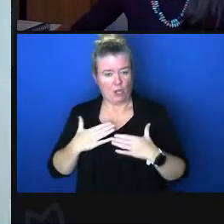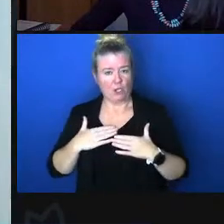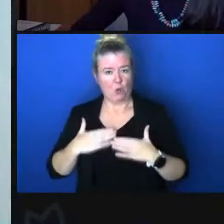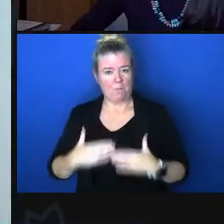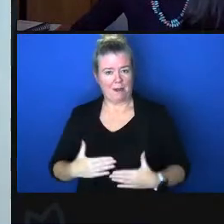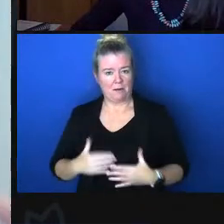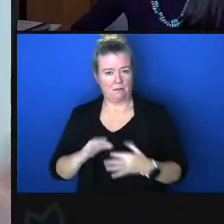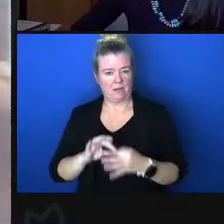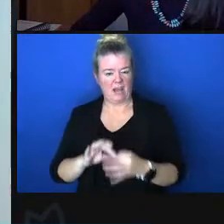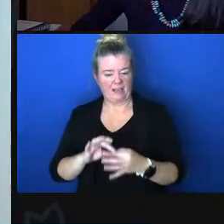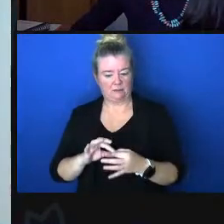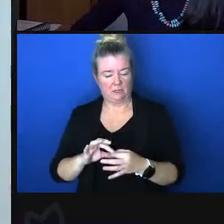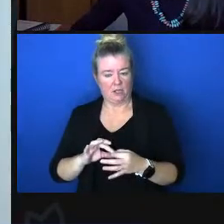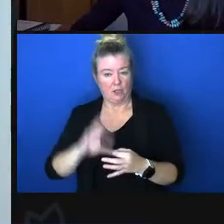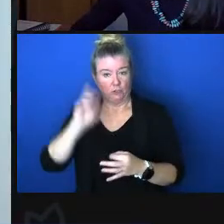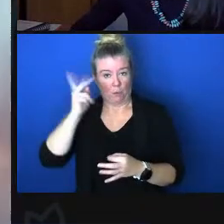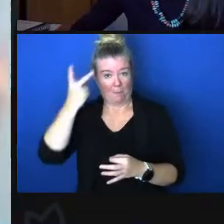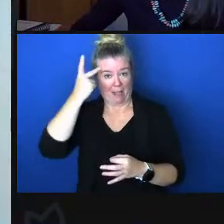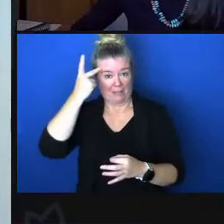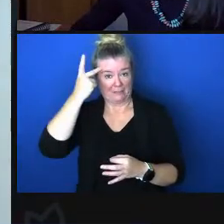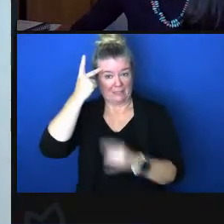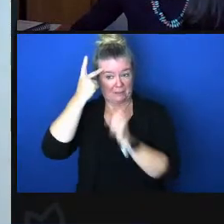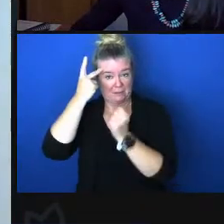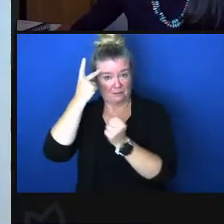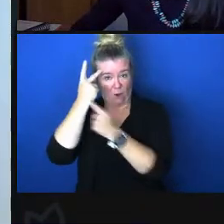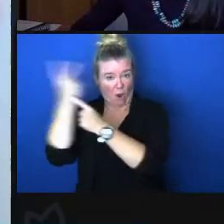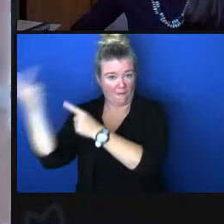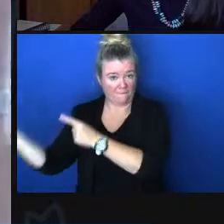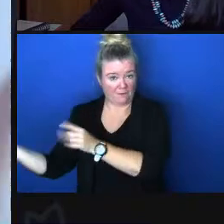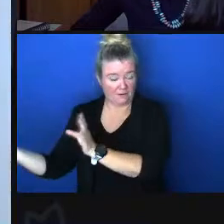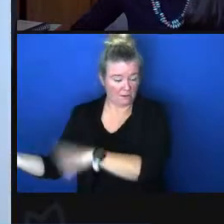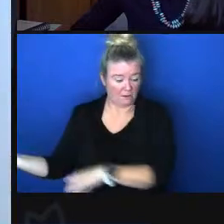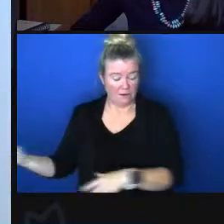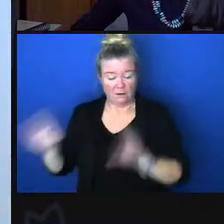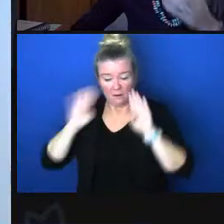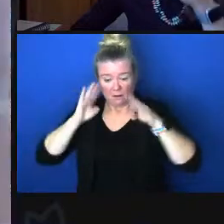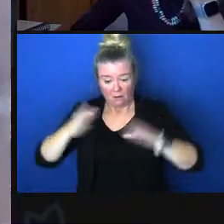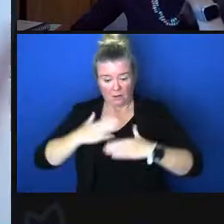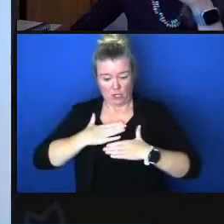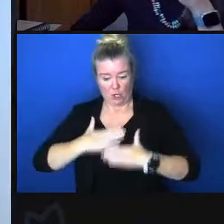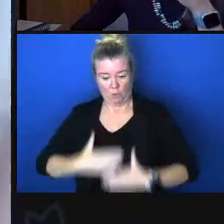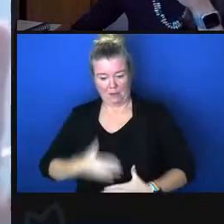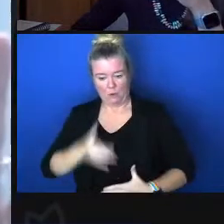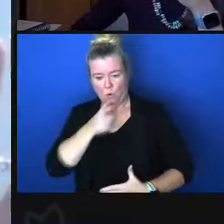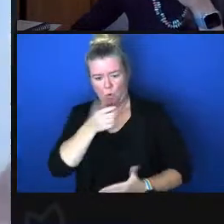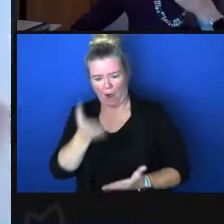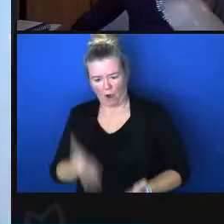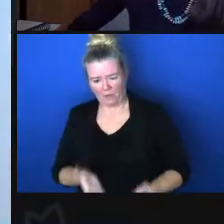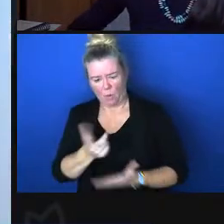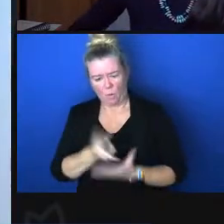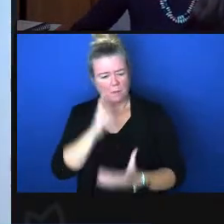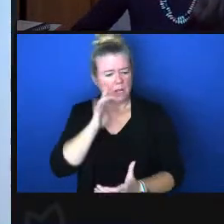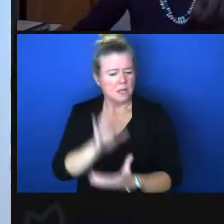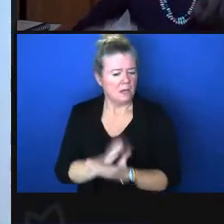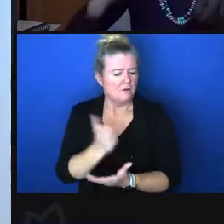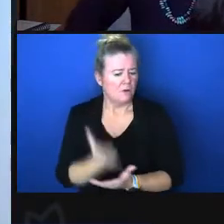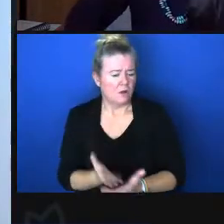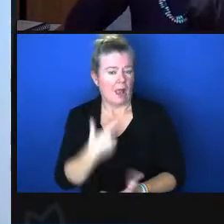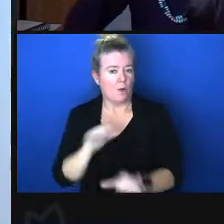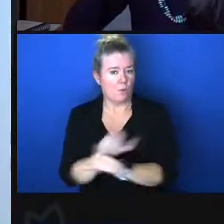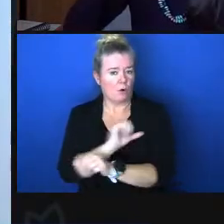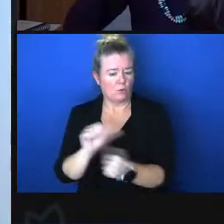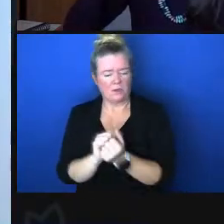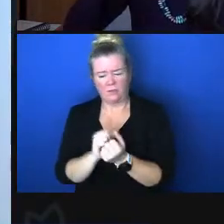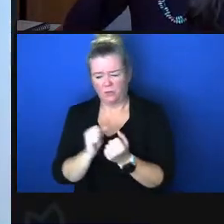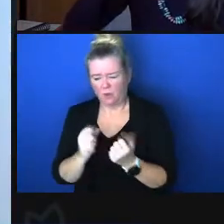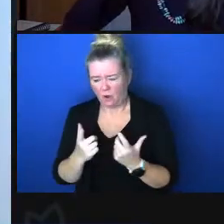kind of strip away the politic, right? And then really see people for who they are and what they believe. And I've worked with